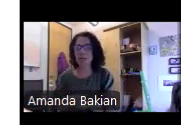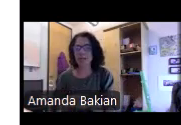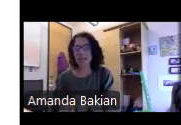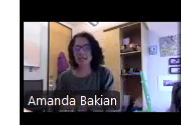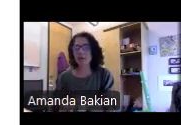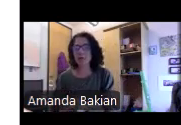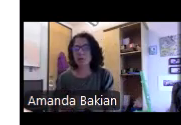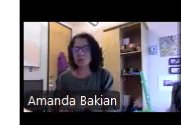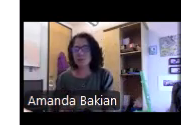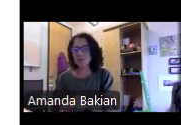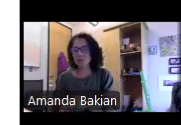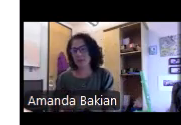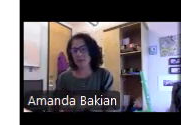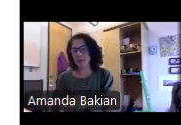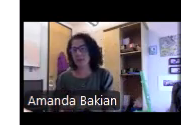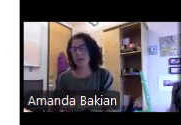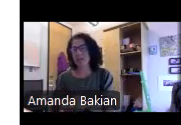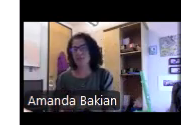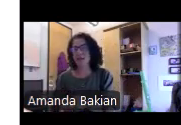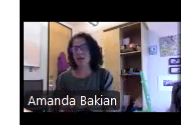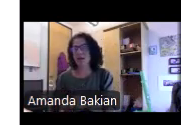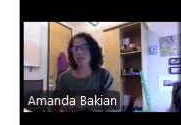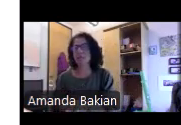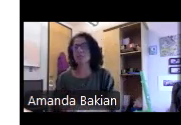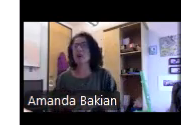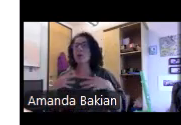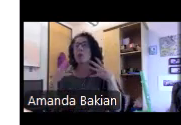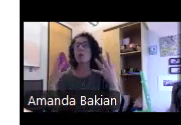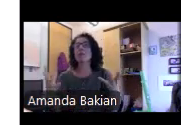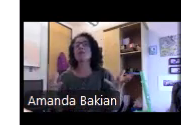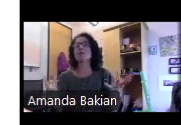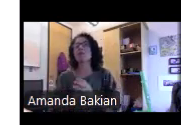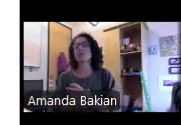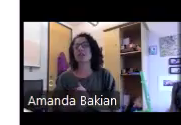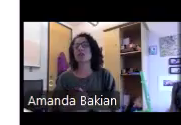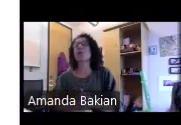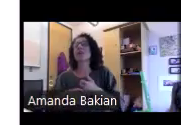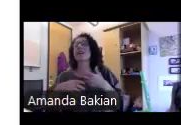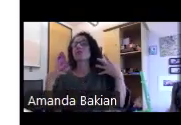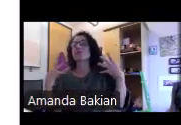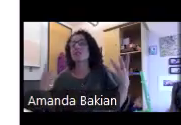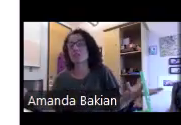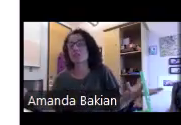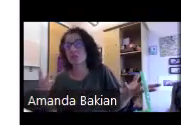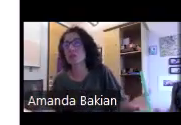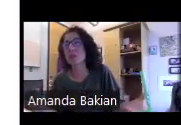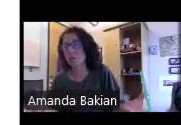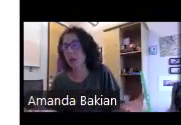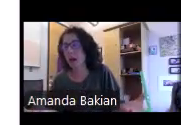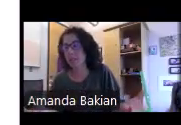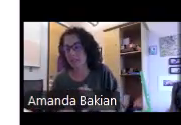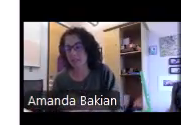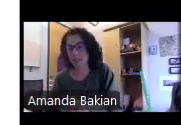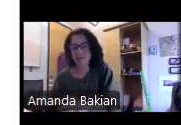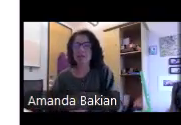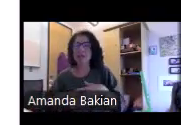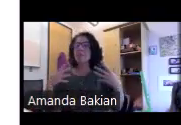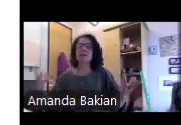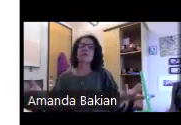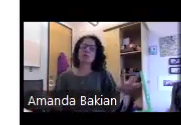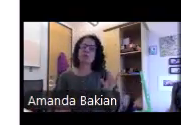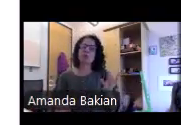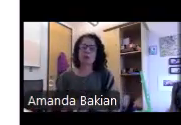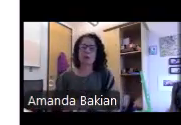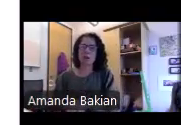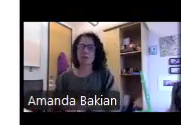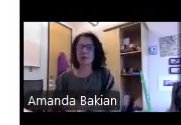in the work that we're doing in terms of epidemiology of autism, we're interested in understanding what are characteristics associated with autism. As